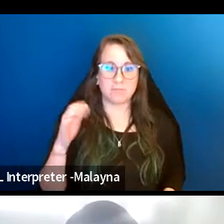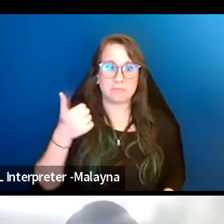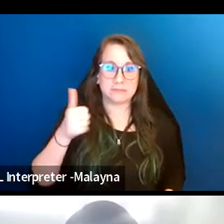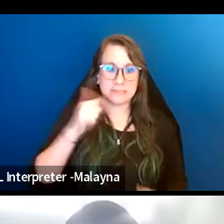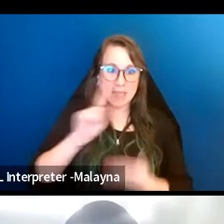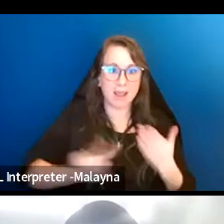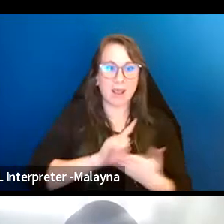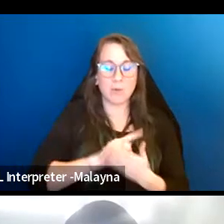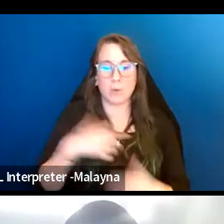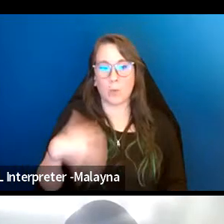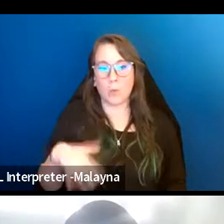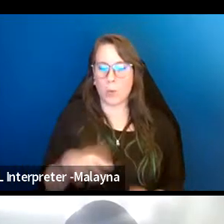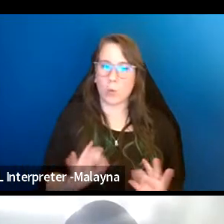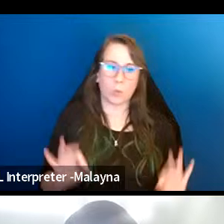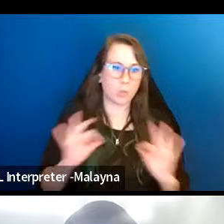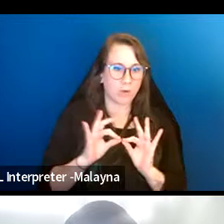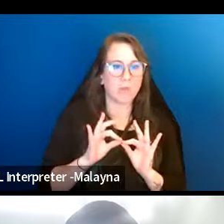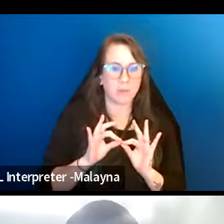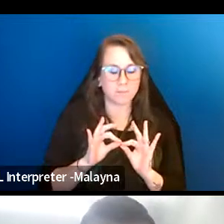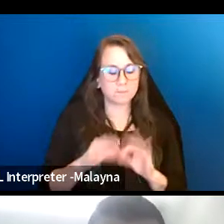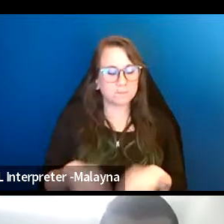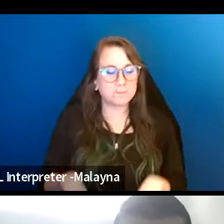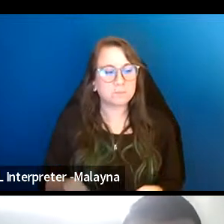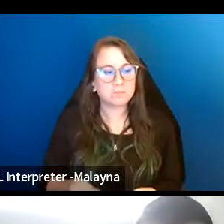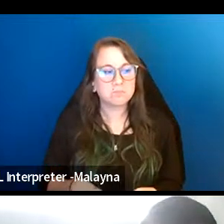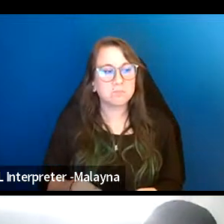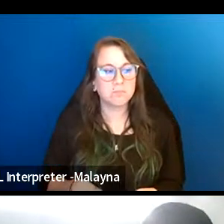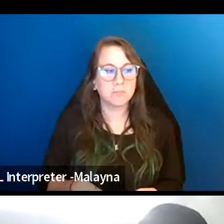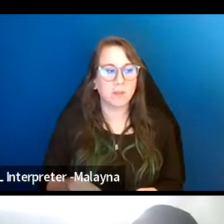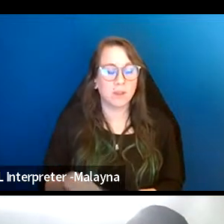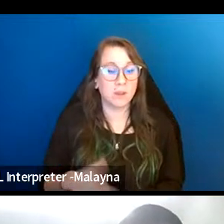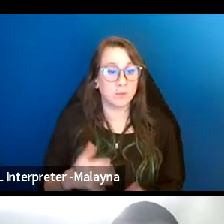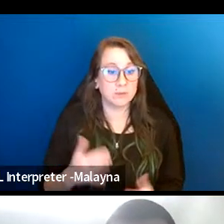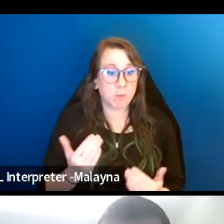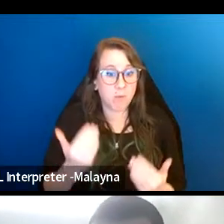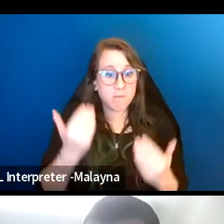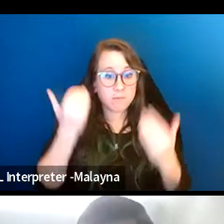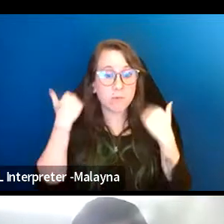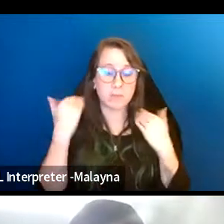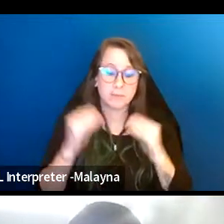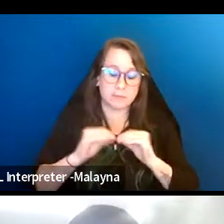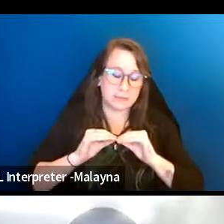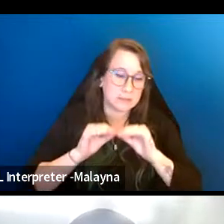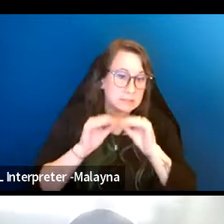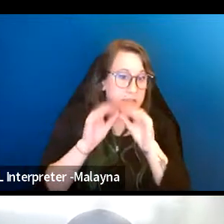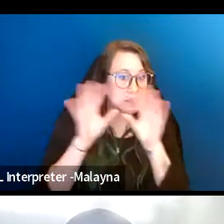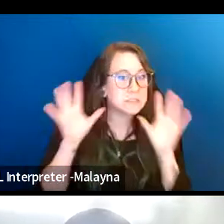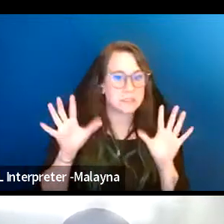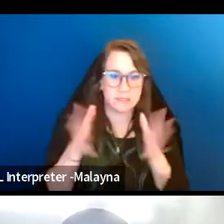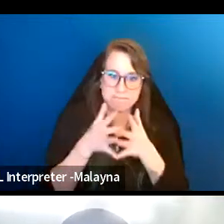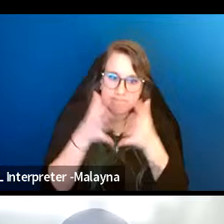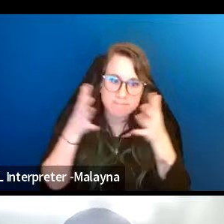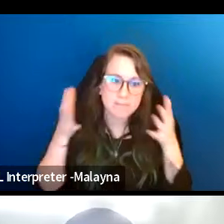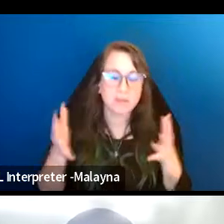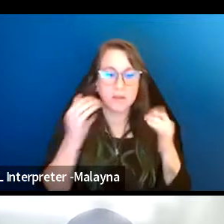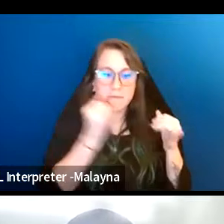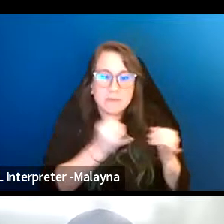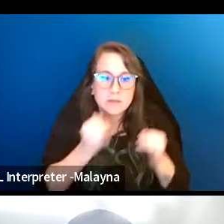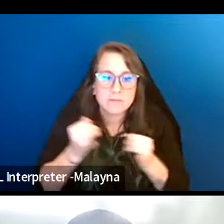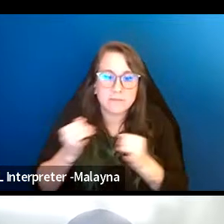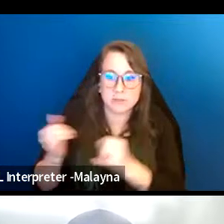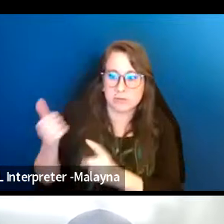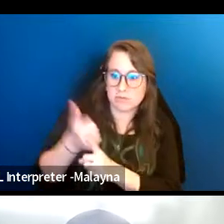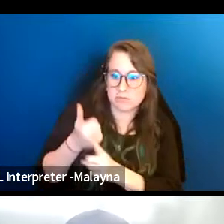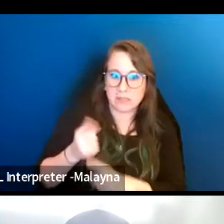was well worth it. And it was overwhelmingly clear that a lot of individuals have